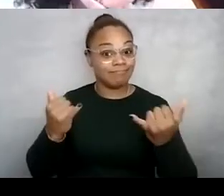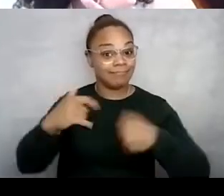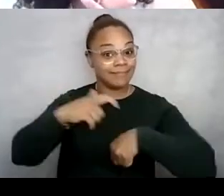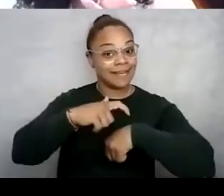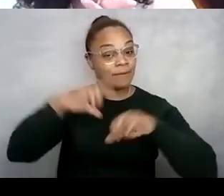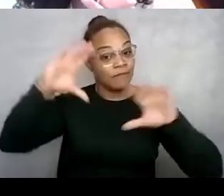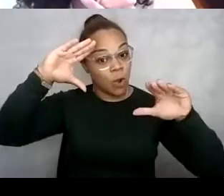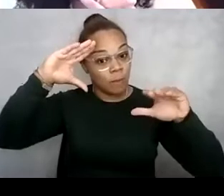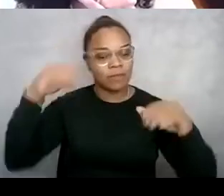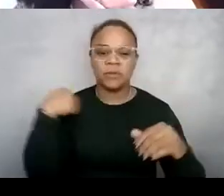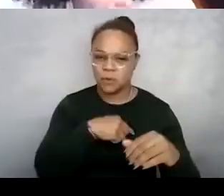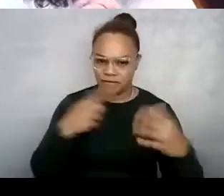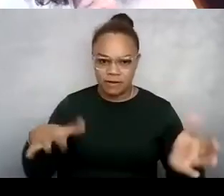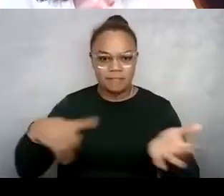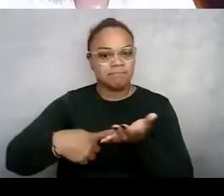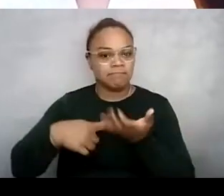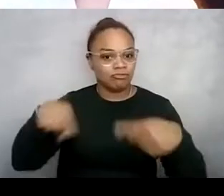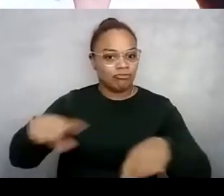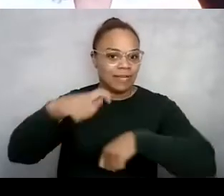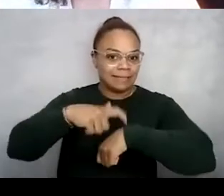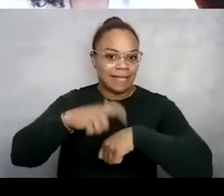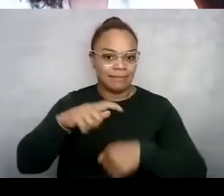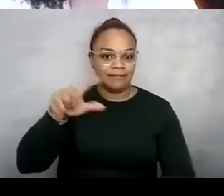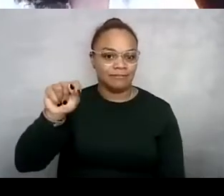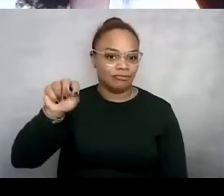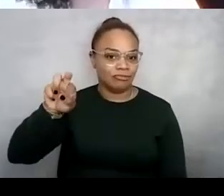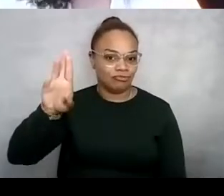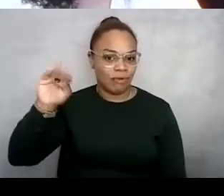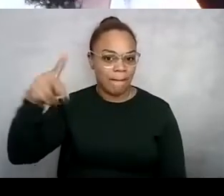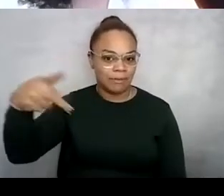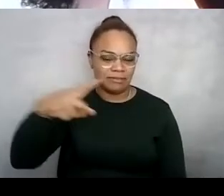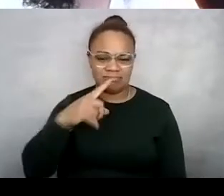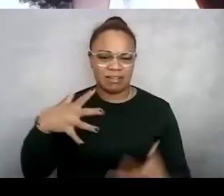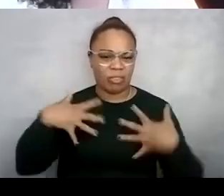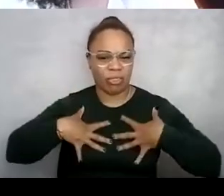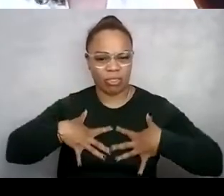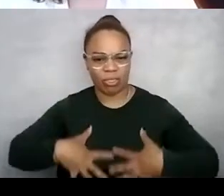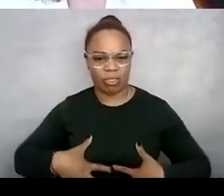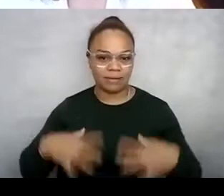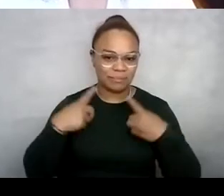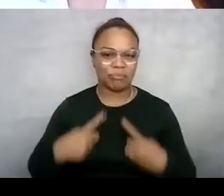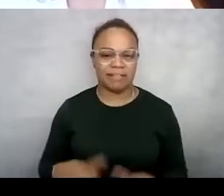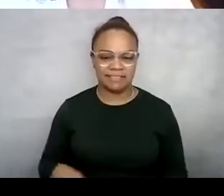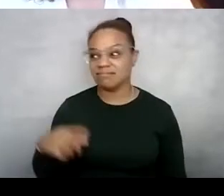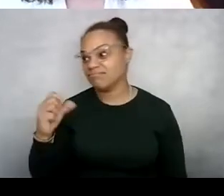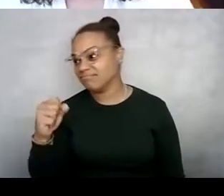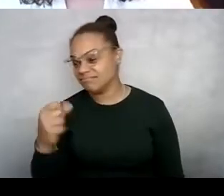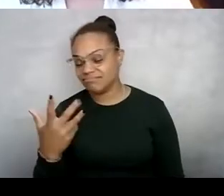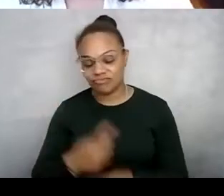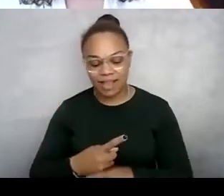in the time of Trump. That was depressing. That was depressing. That was. Yes, we've